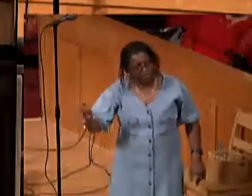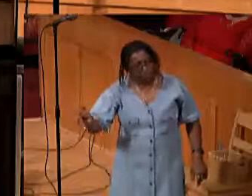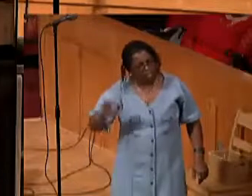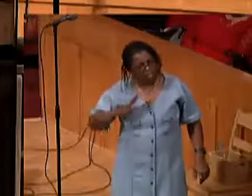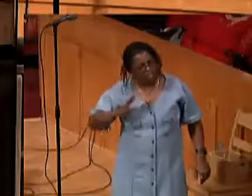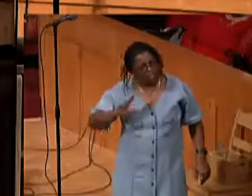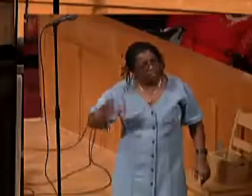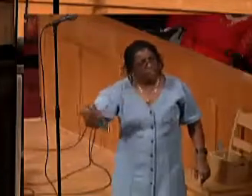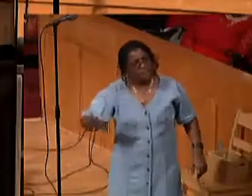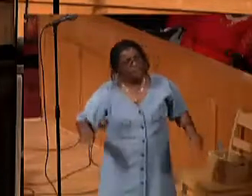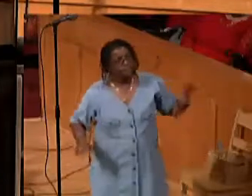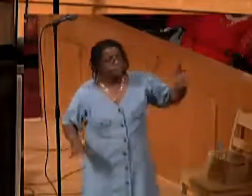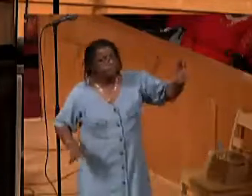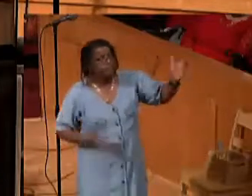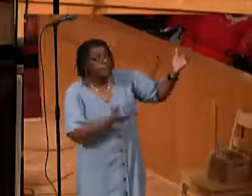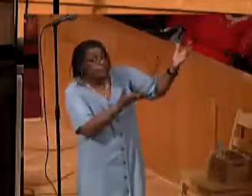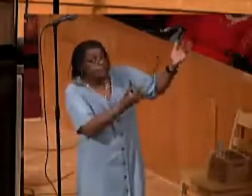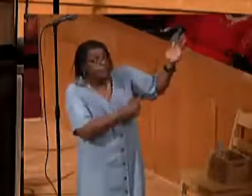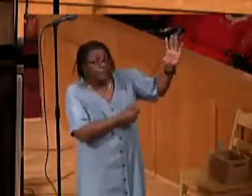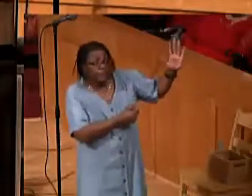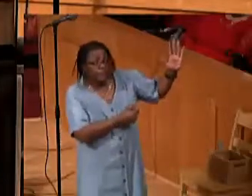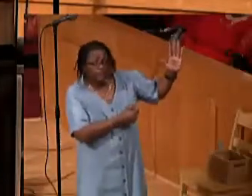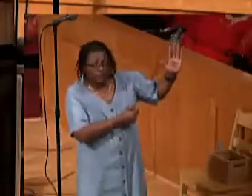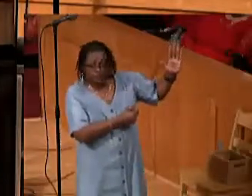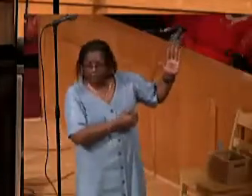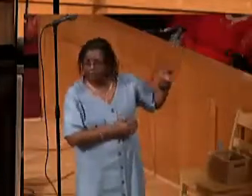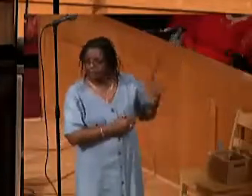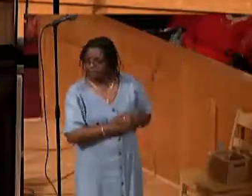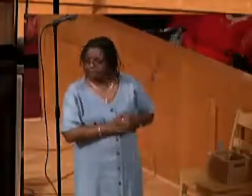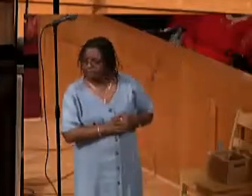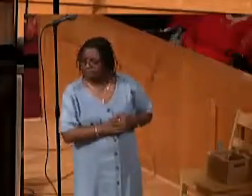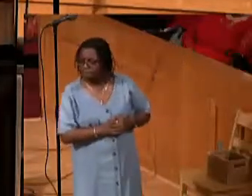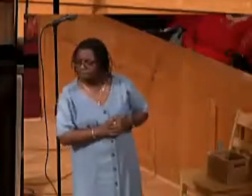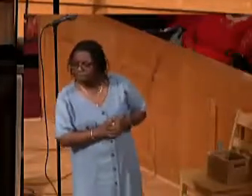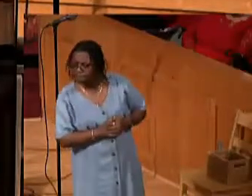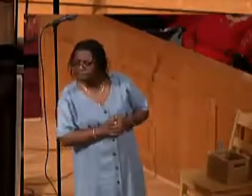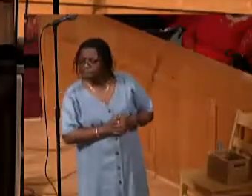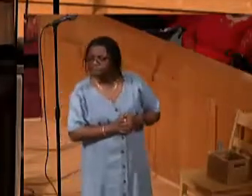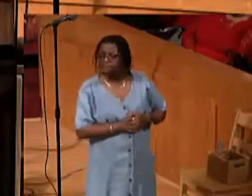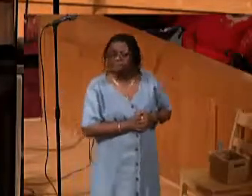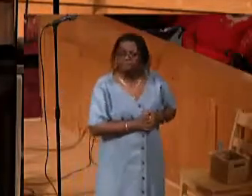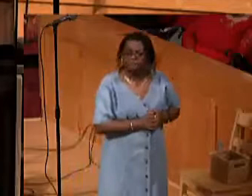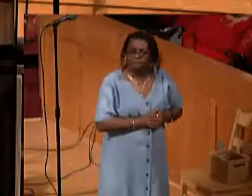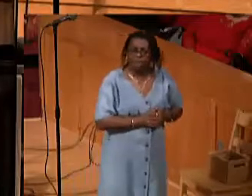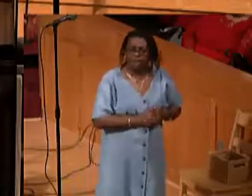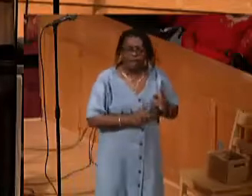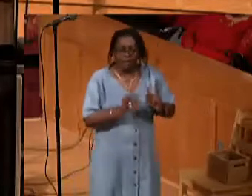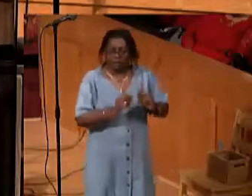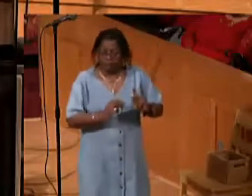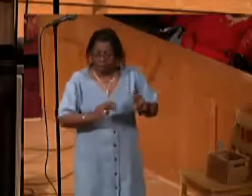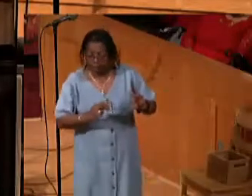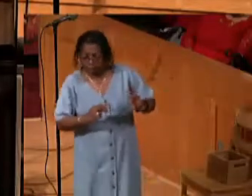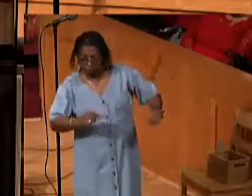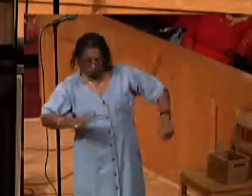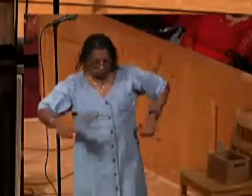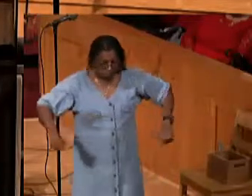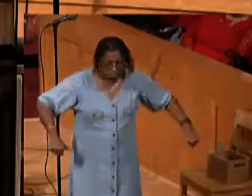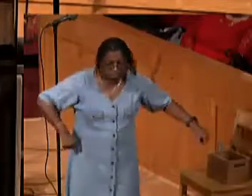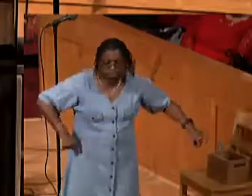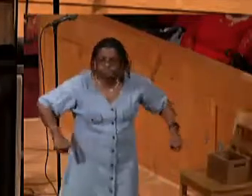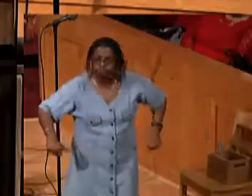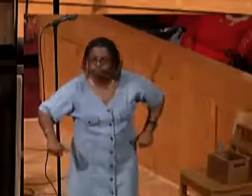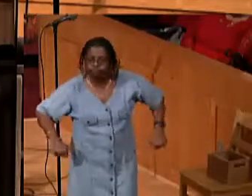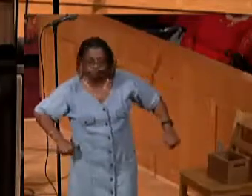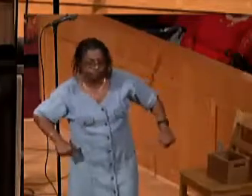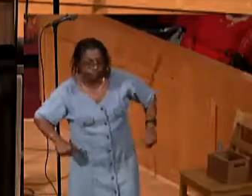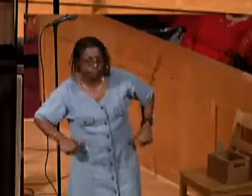My God, my God. He has scattered those who are proud in their inmost thoughts. He has brought